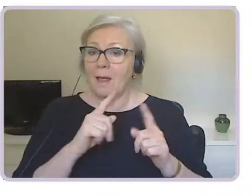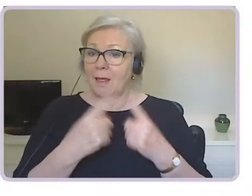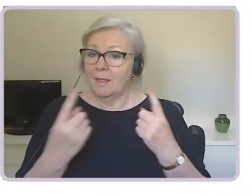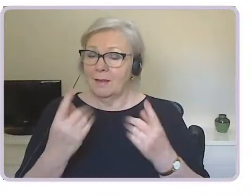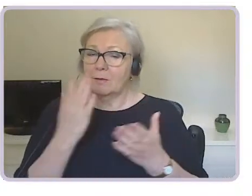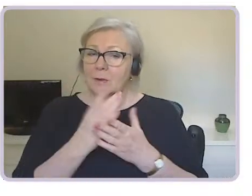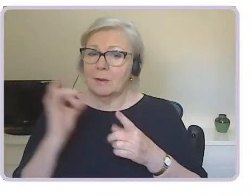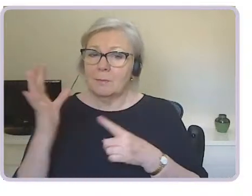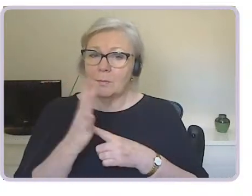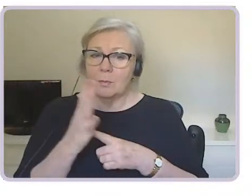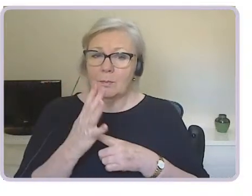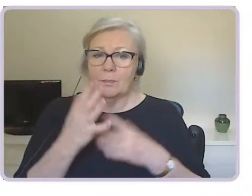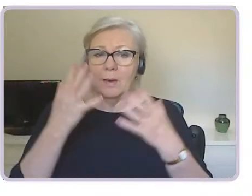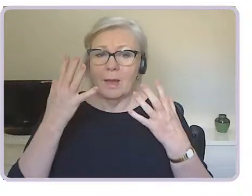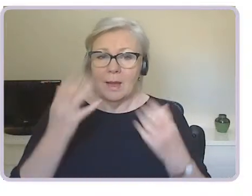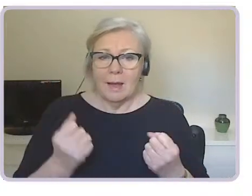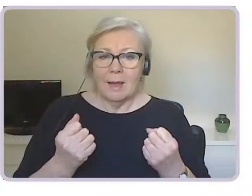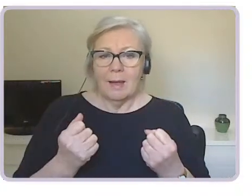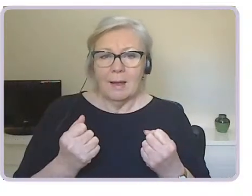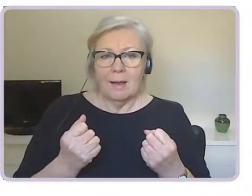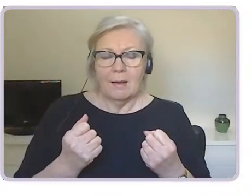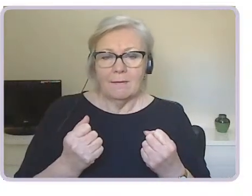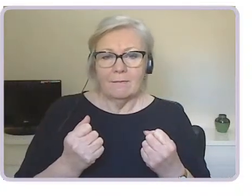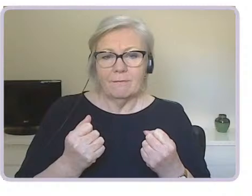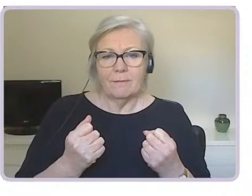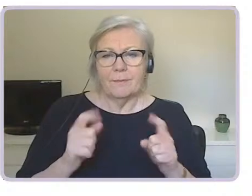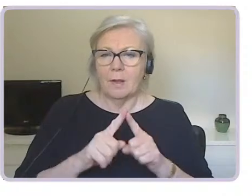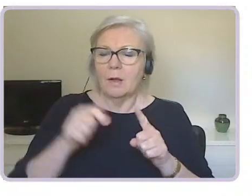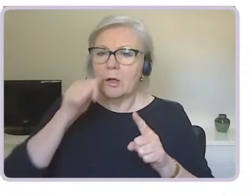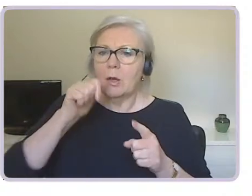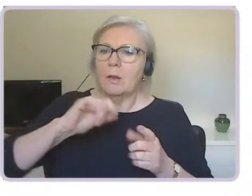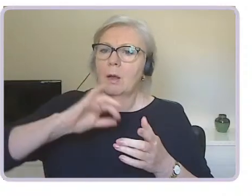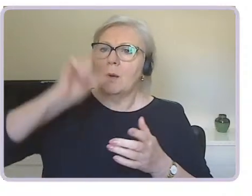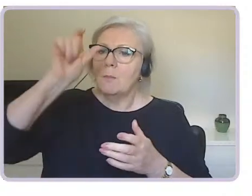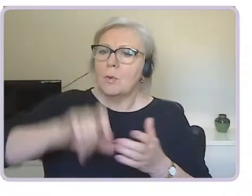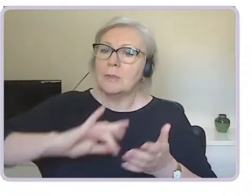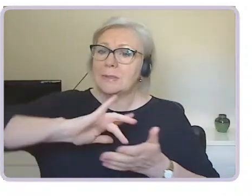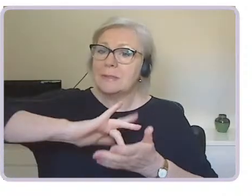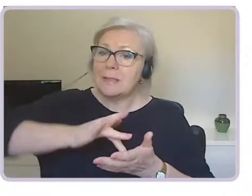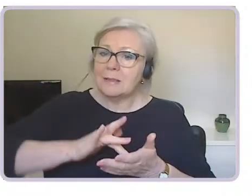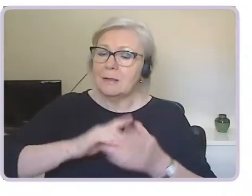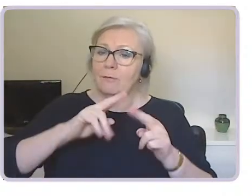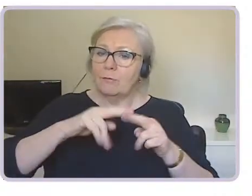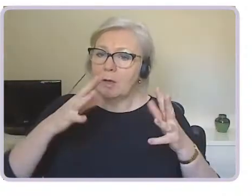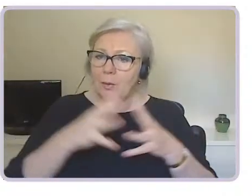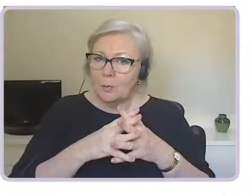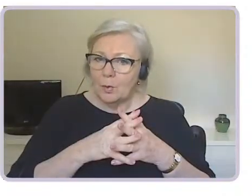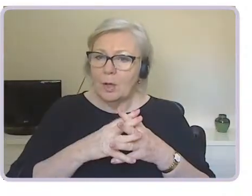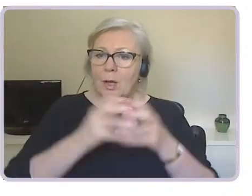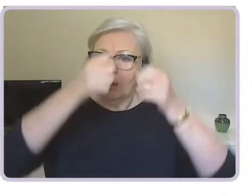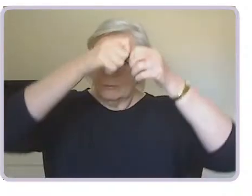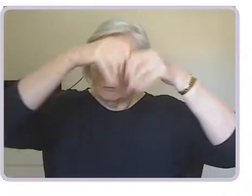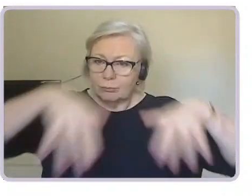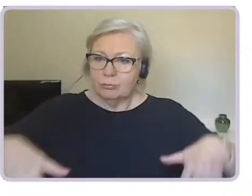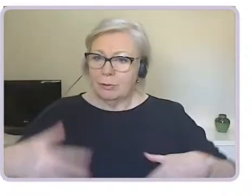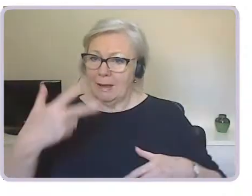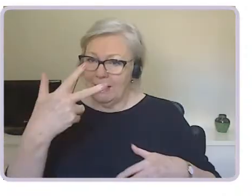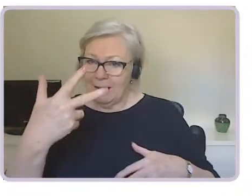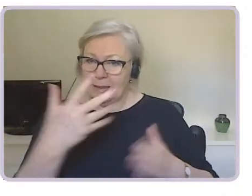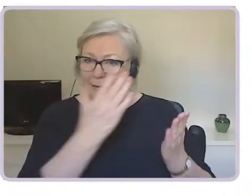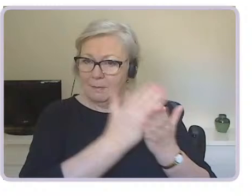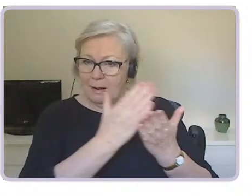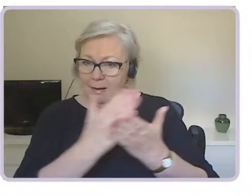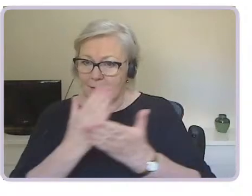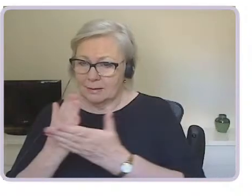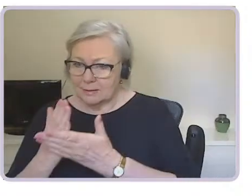results that break it down. So the person-centered framework that I showed you at the beginning that breaks it down into 8 elements is one thing. Another thing